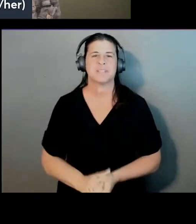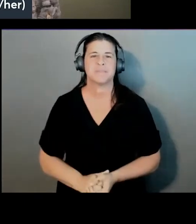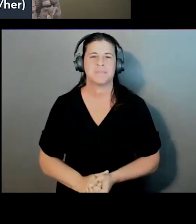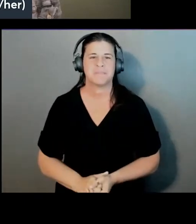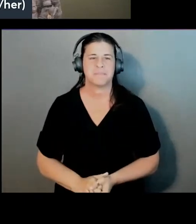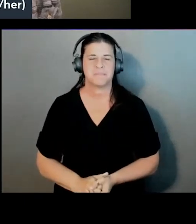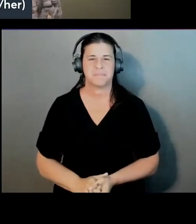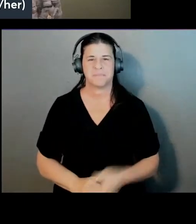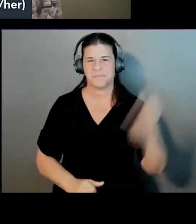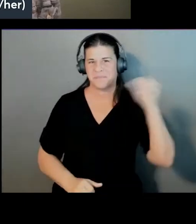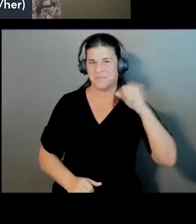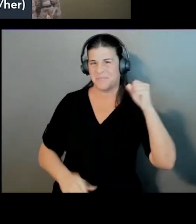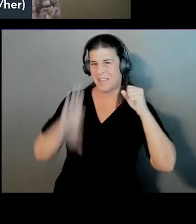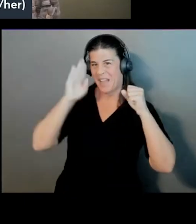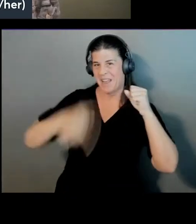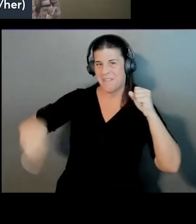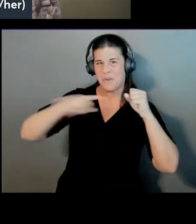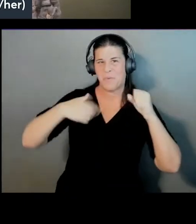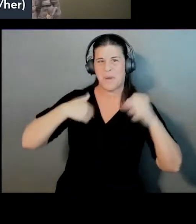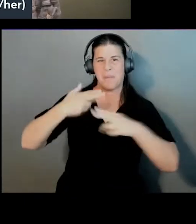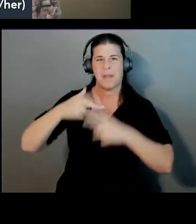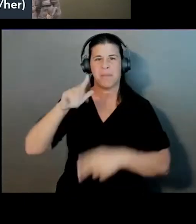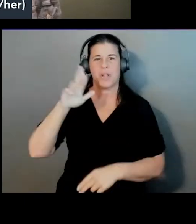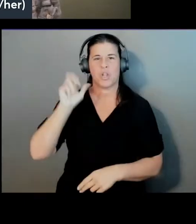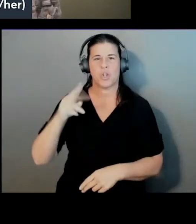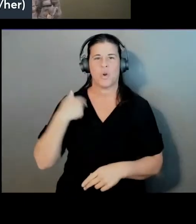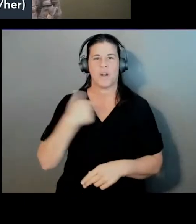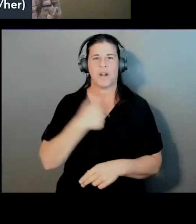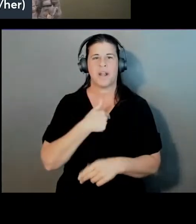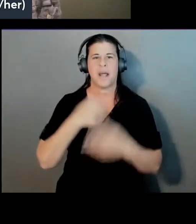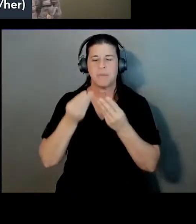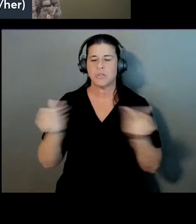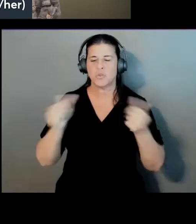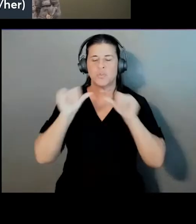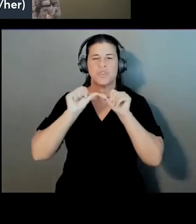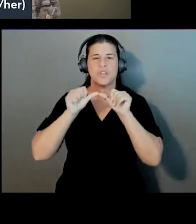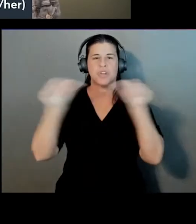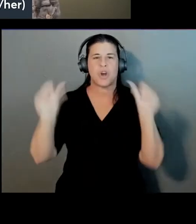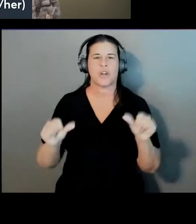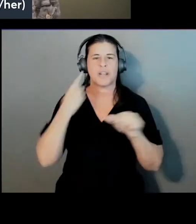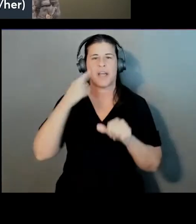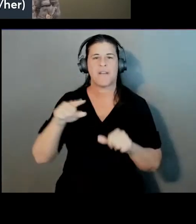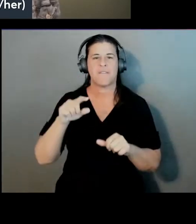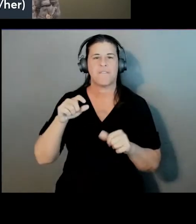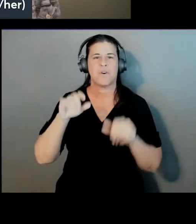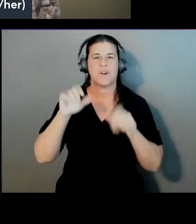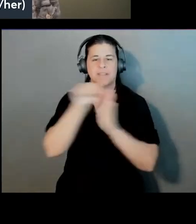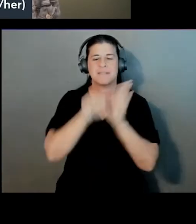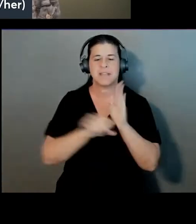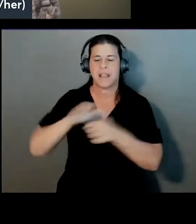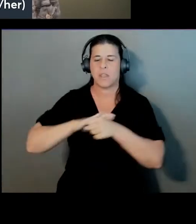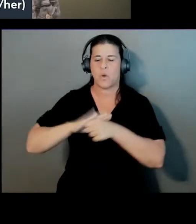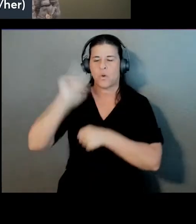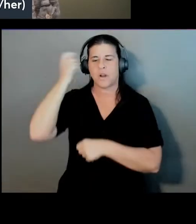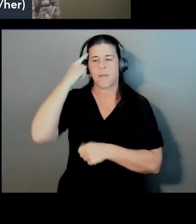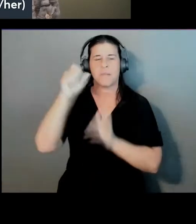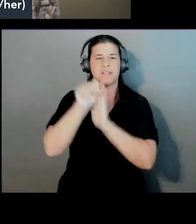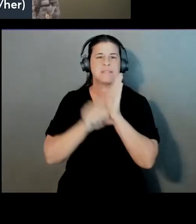Yeah, hi everybody. My name is Lauren and I'm a solutions architect for state and local government for the state of New York.